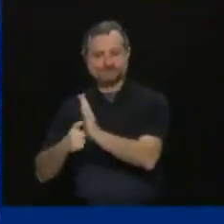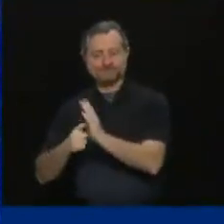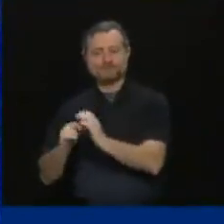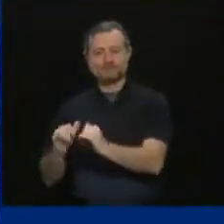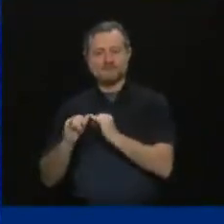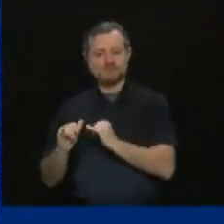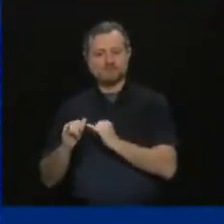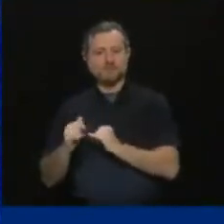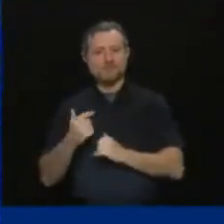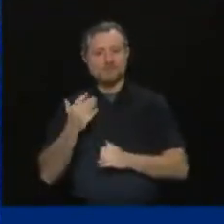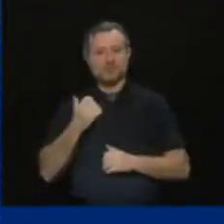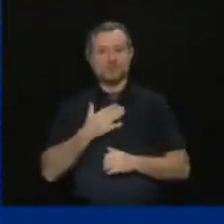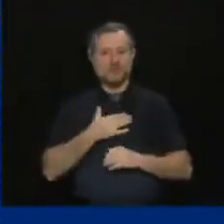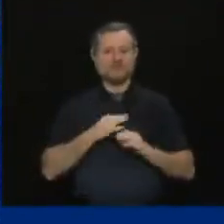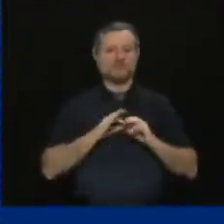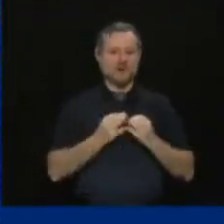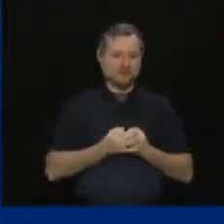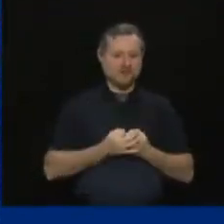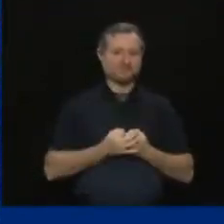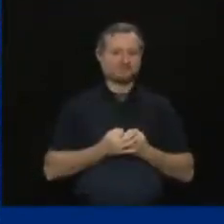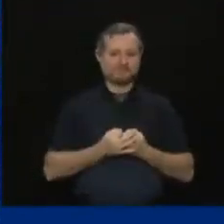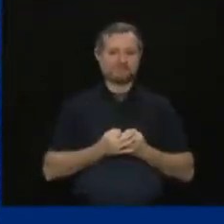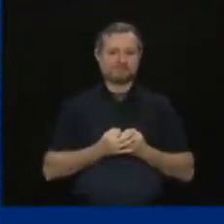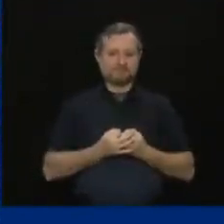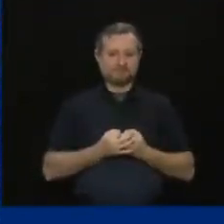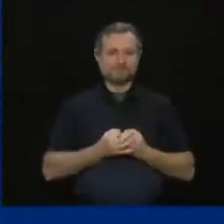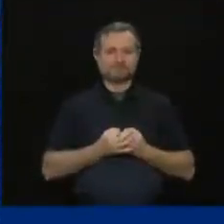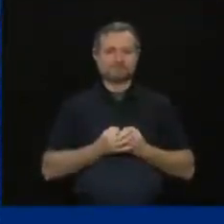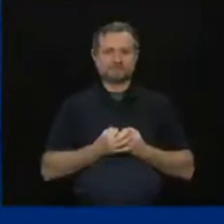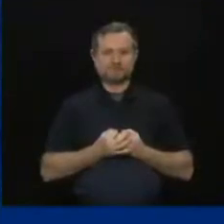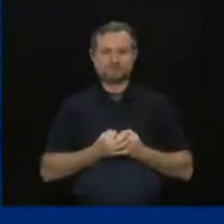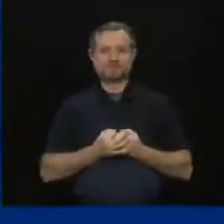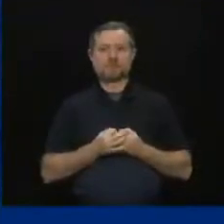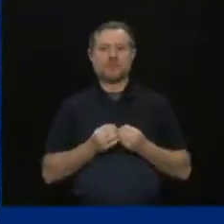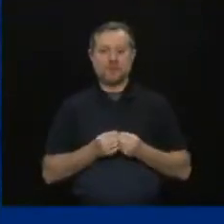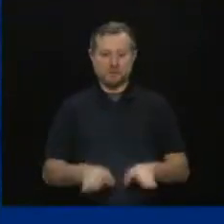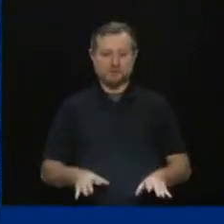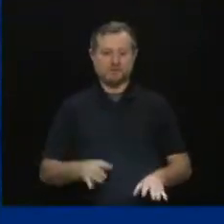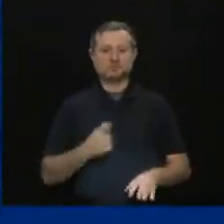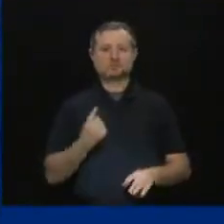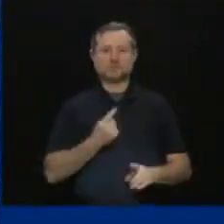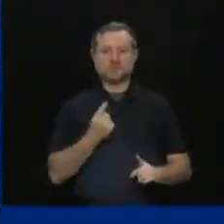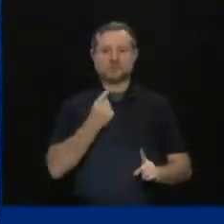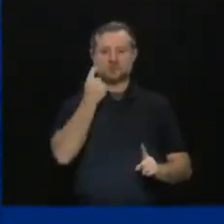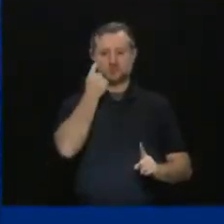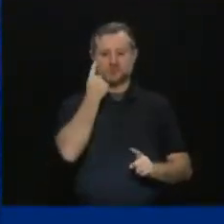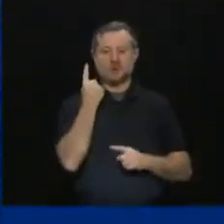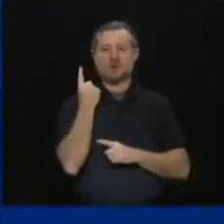Because my family was one of the 5,100 New Yorkers that lost someone this year.